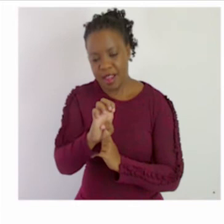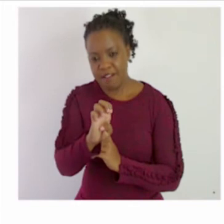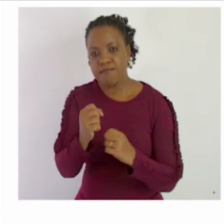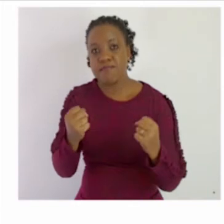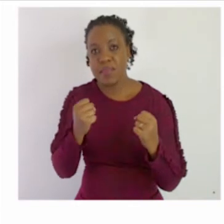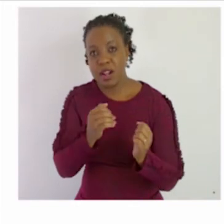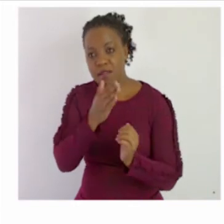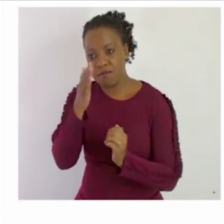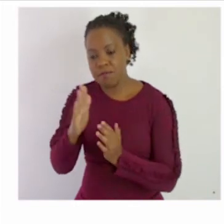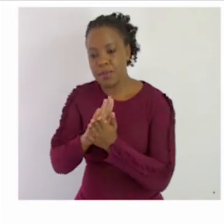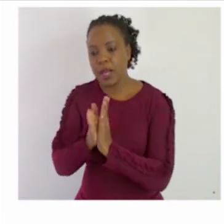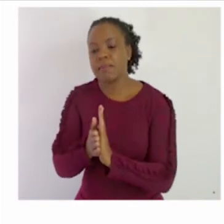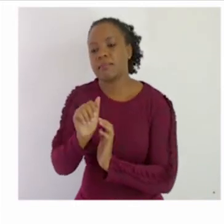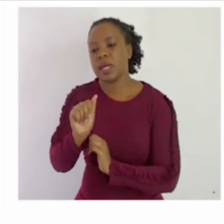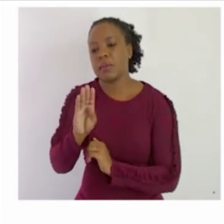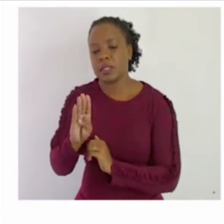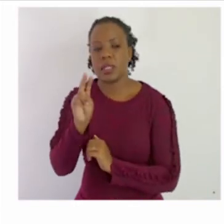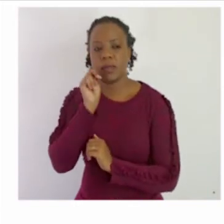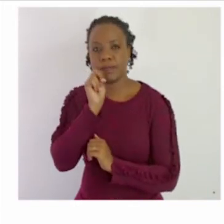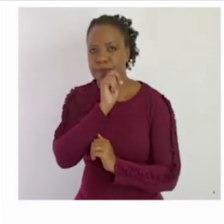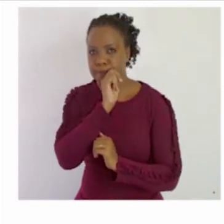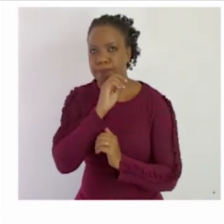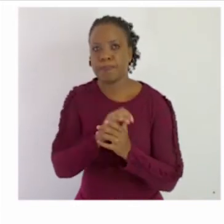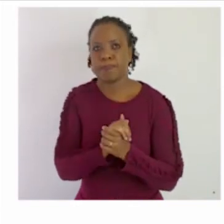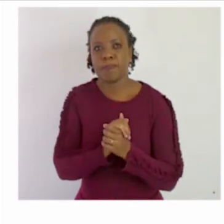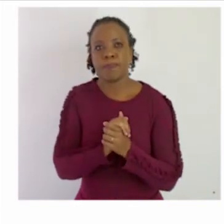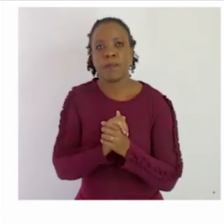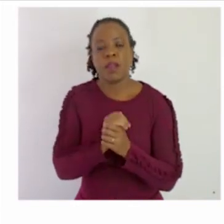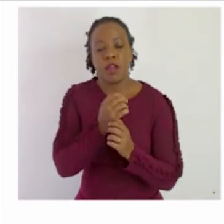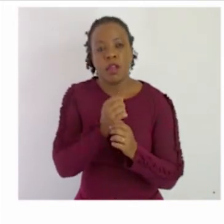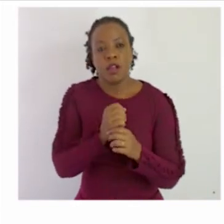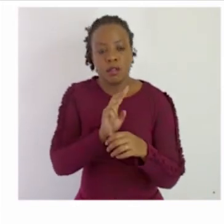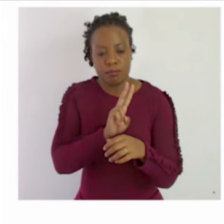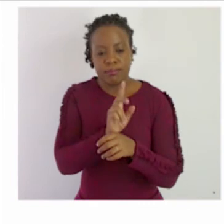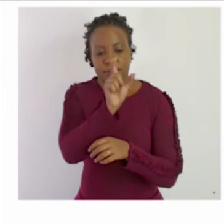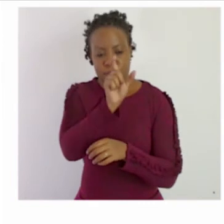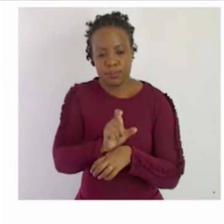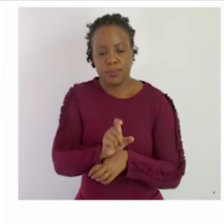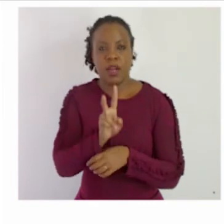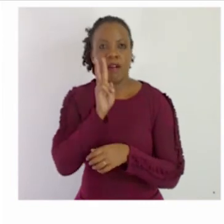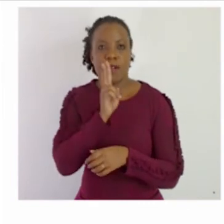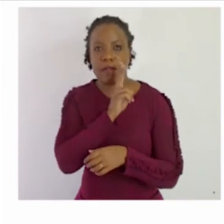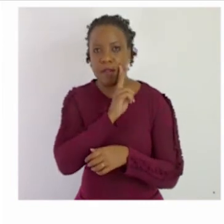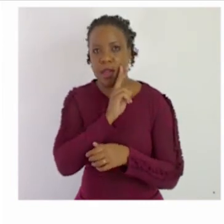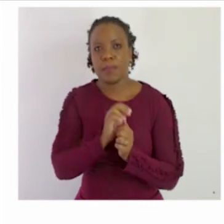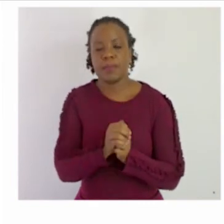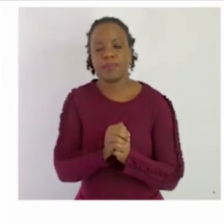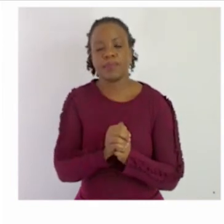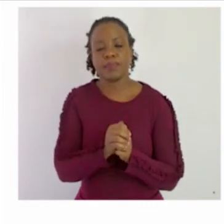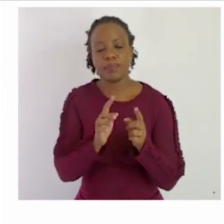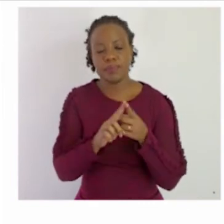is the verb. Let's see the abstract nouns formed from verbs. We have